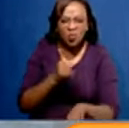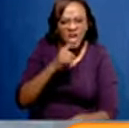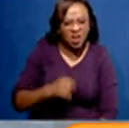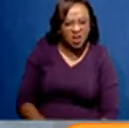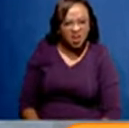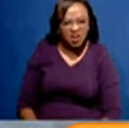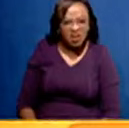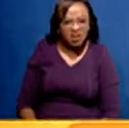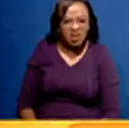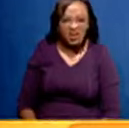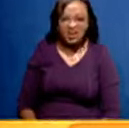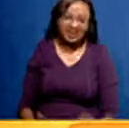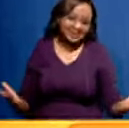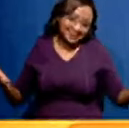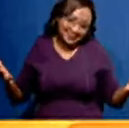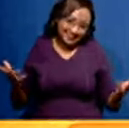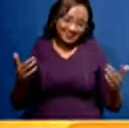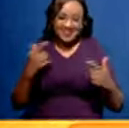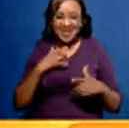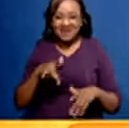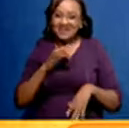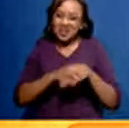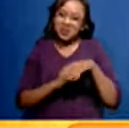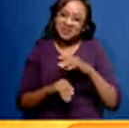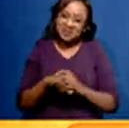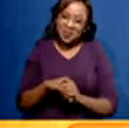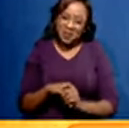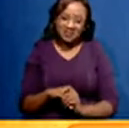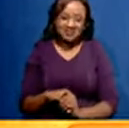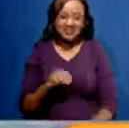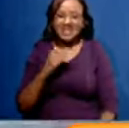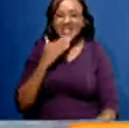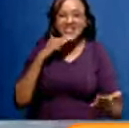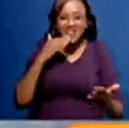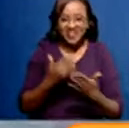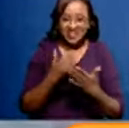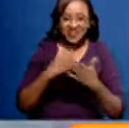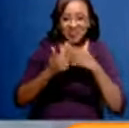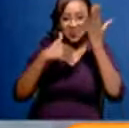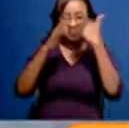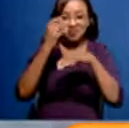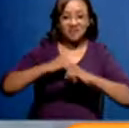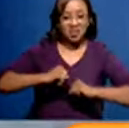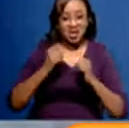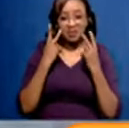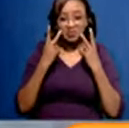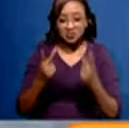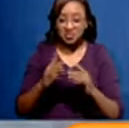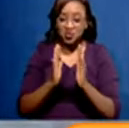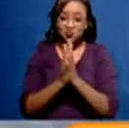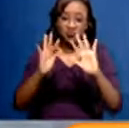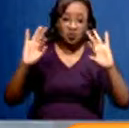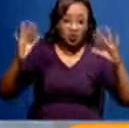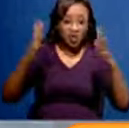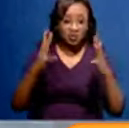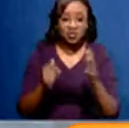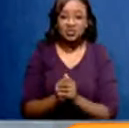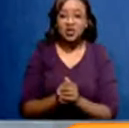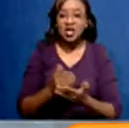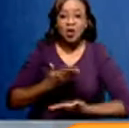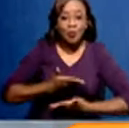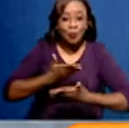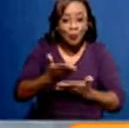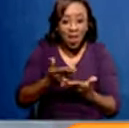Well, I'm in good hands. Well done. Prof, good to see you. Thank you so much. Congratulations. Welcome to